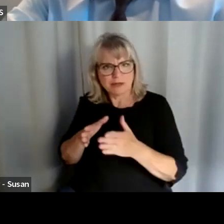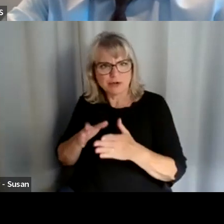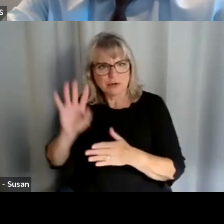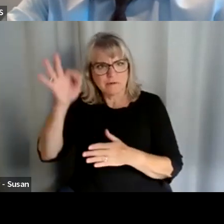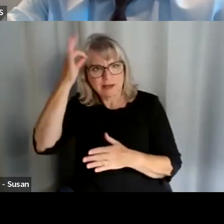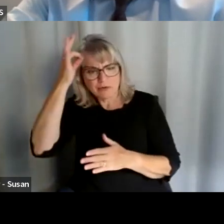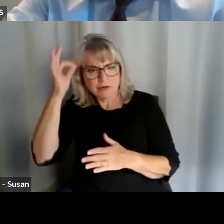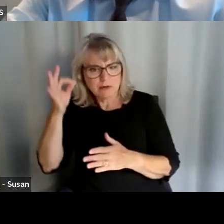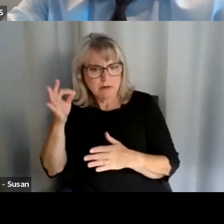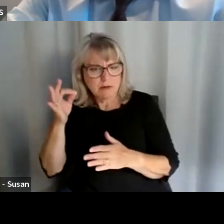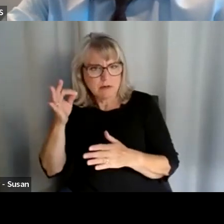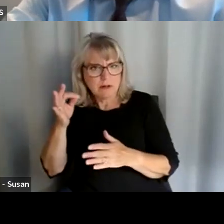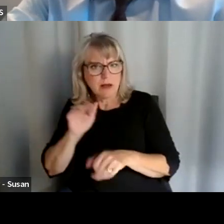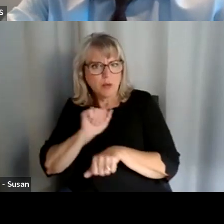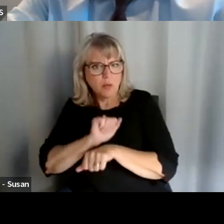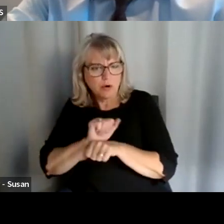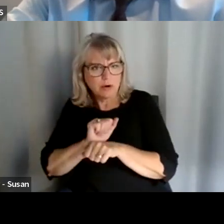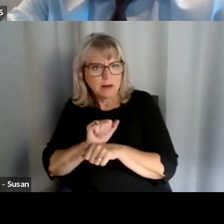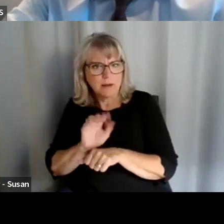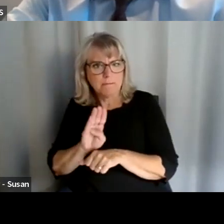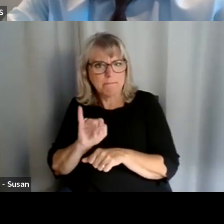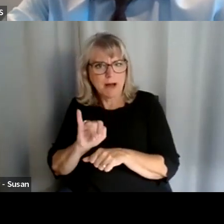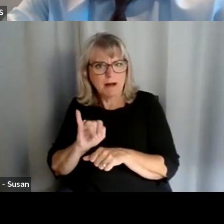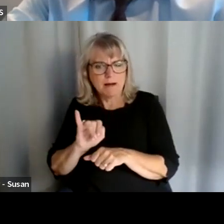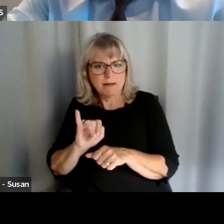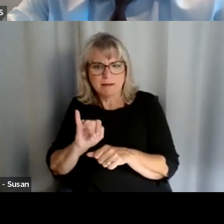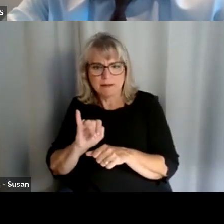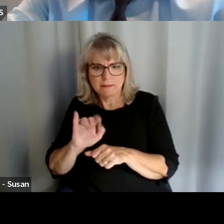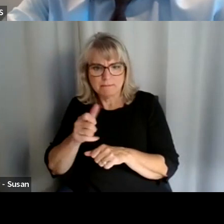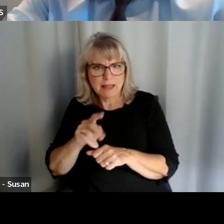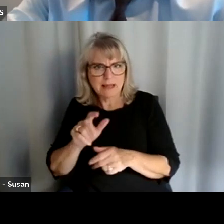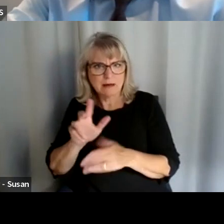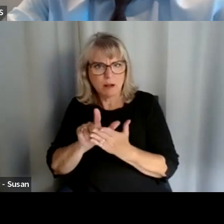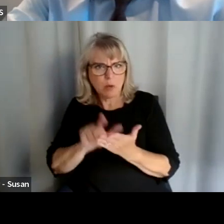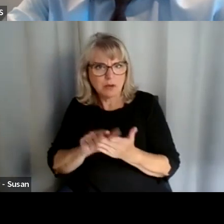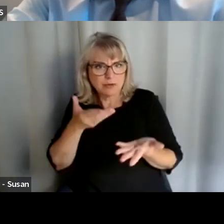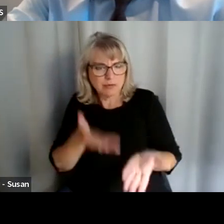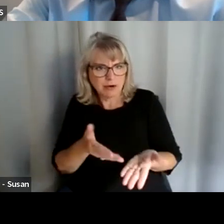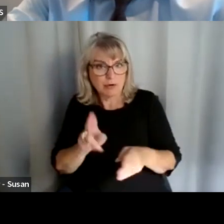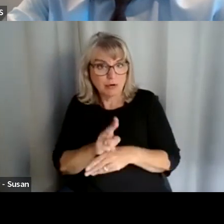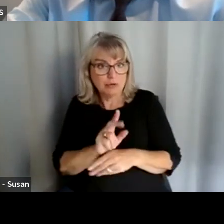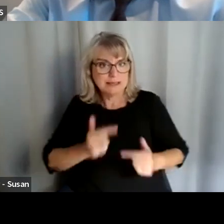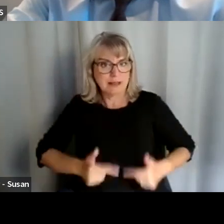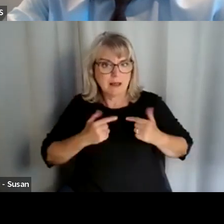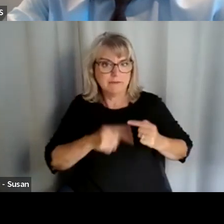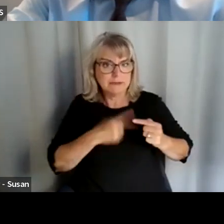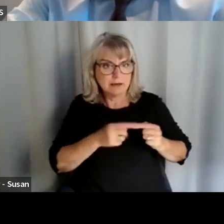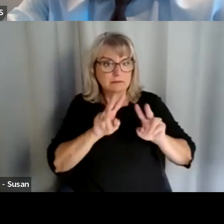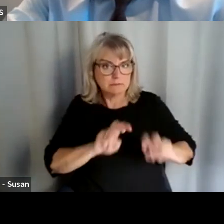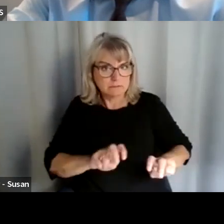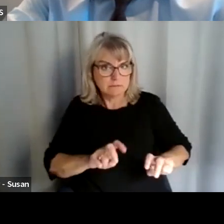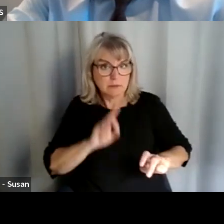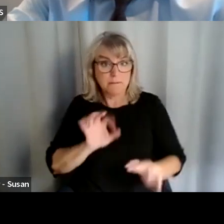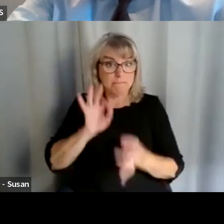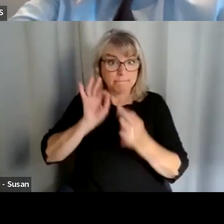lane efforts, as well as the bike lane laws that are already implemented in states, are using life cycle assessment in EPDs. Are those